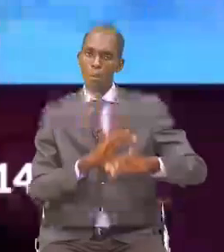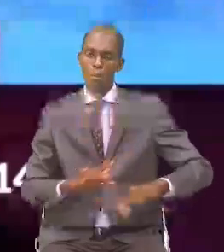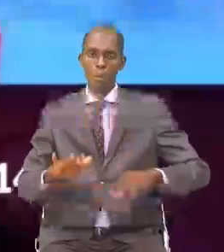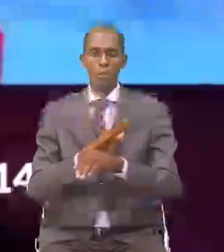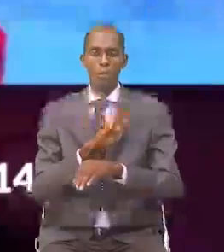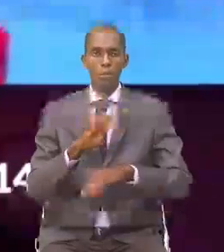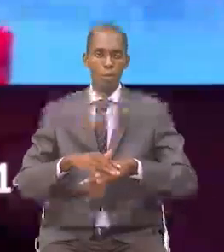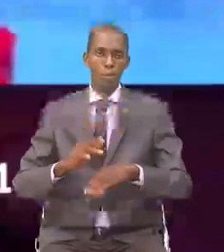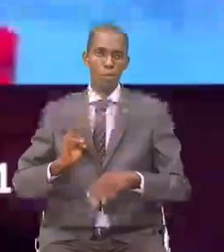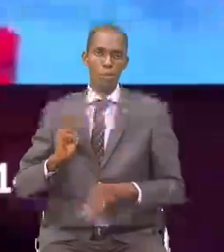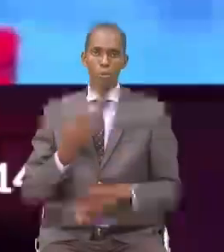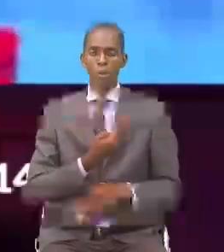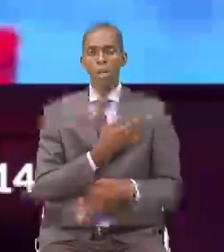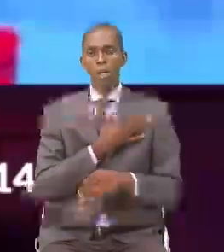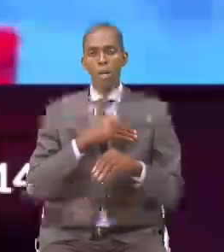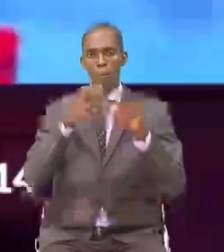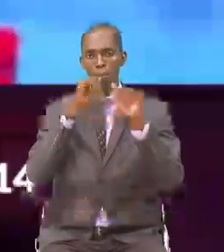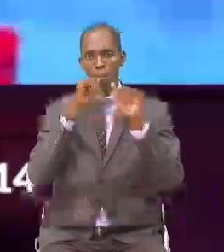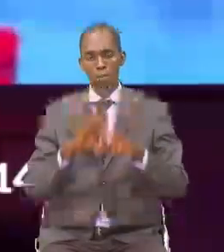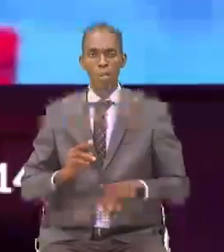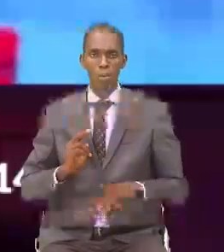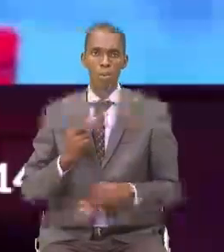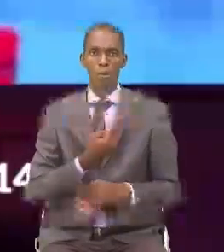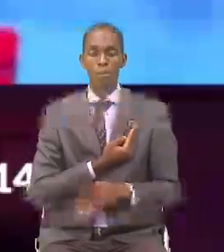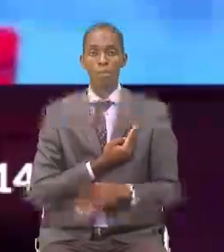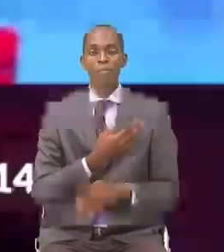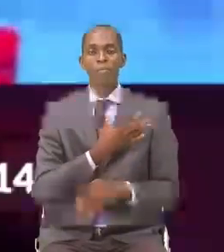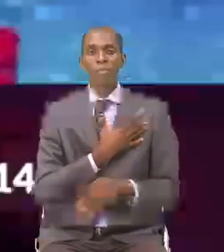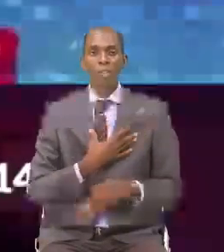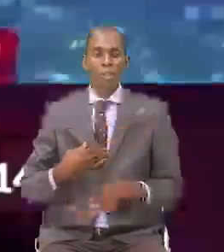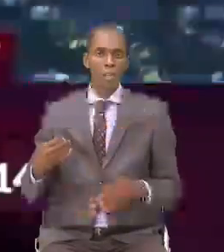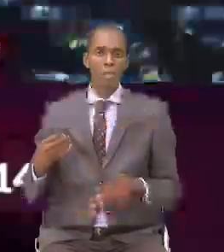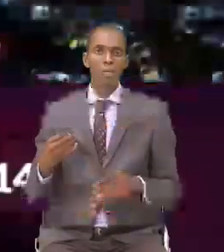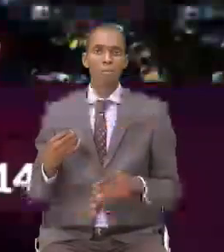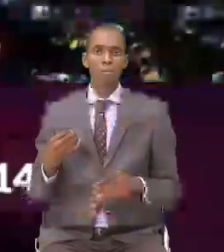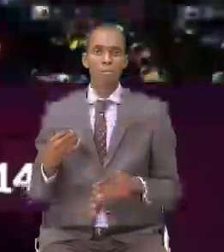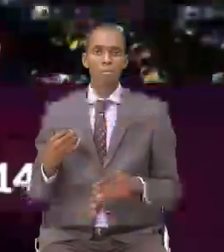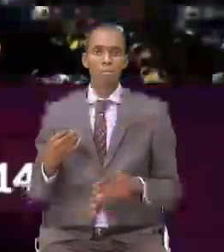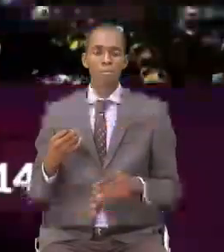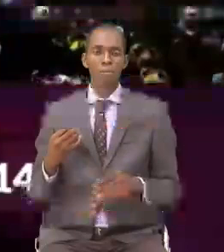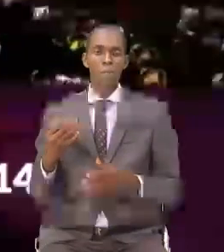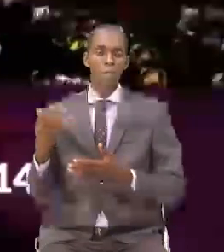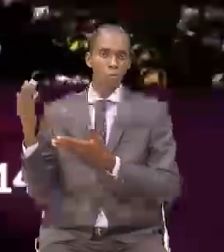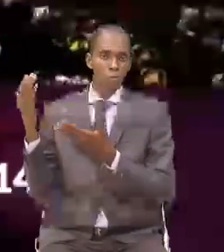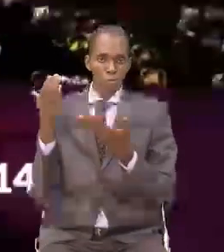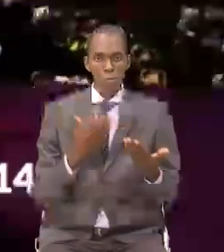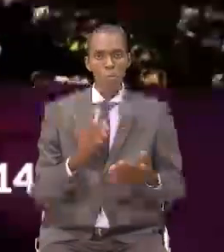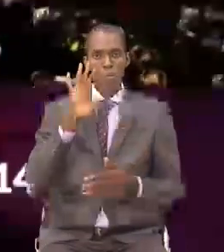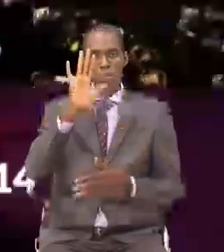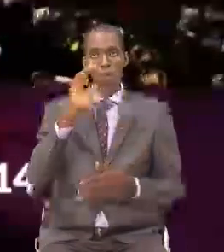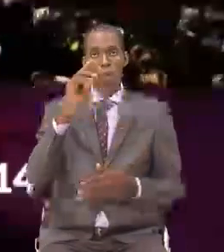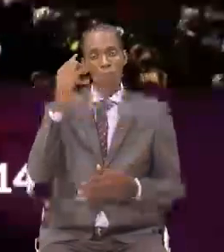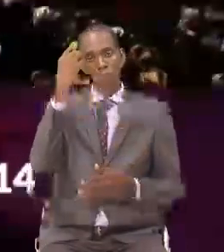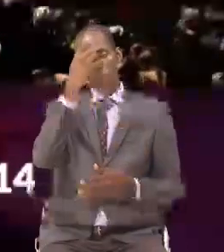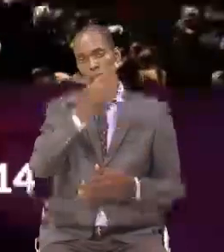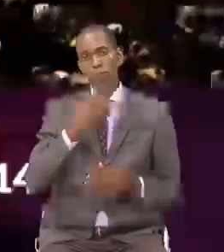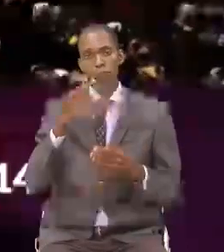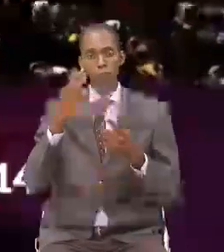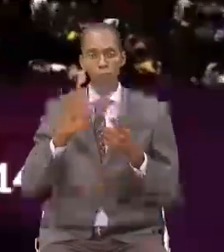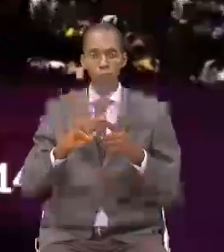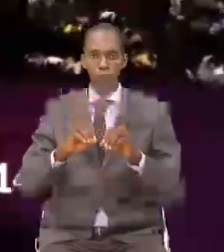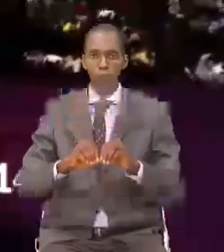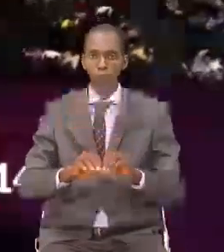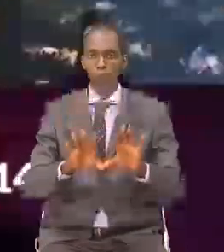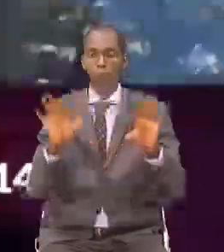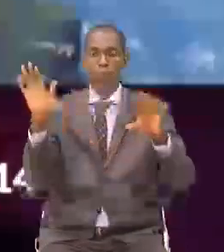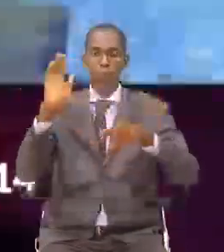2. God, be merciful unto us and bless us and cause